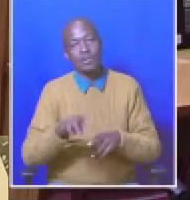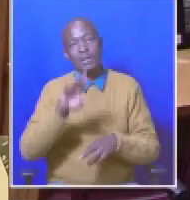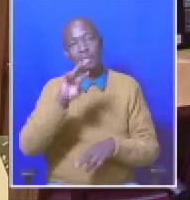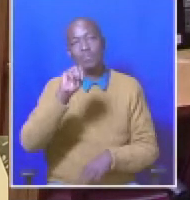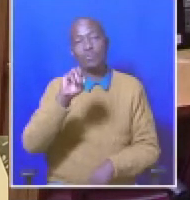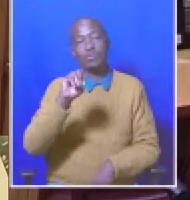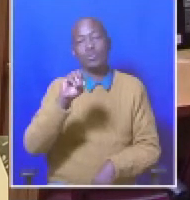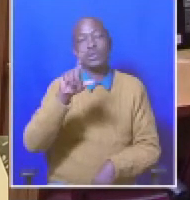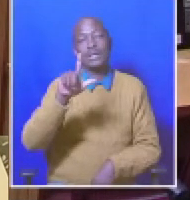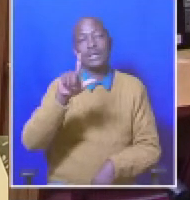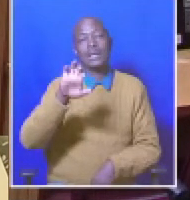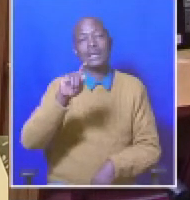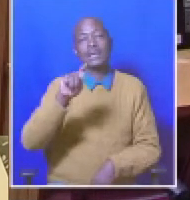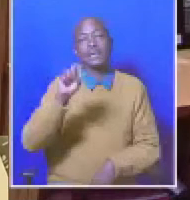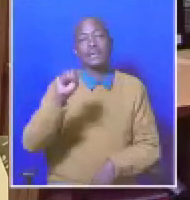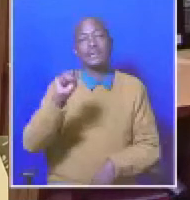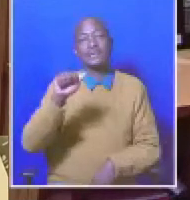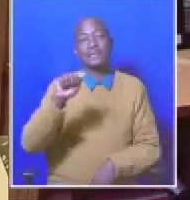Muletsane.